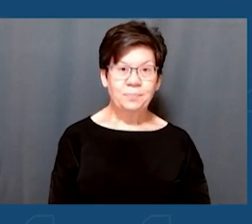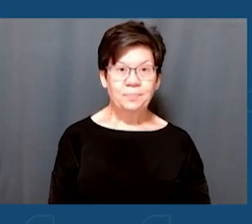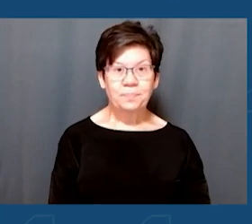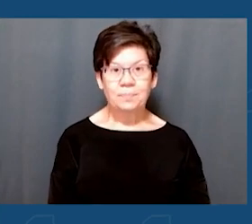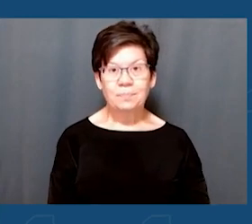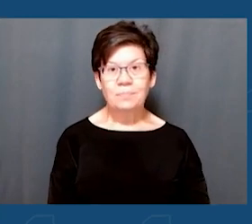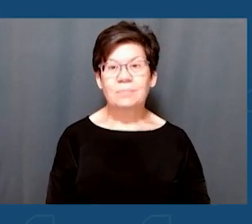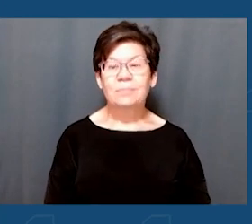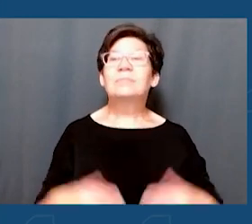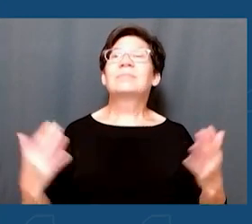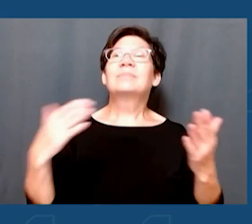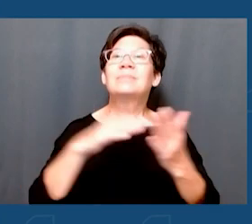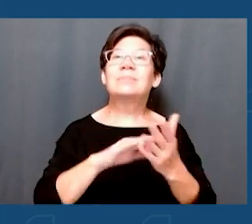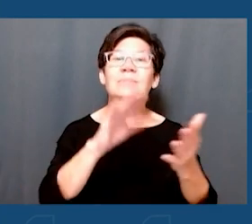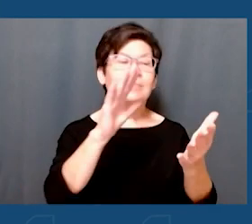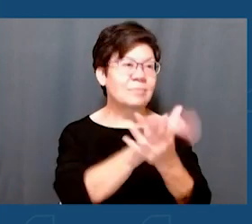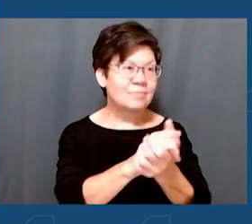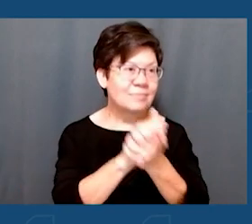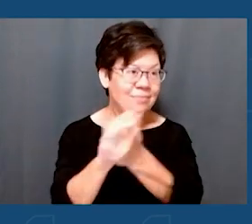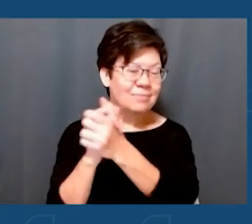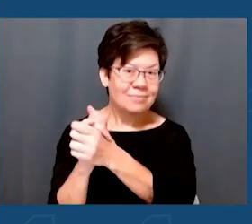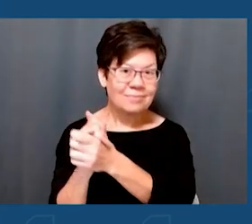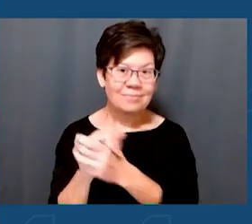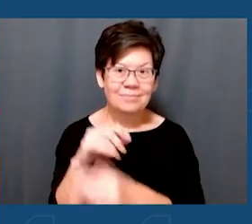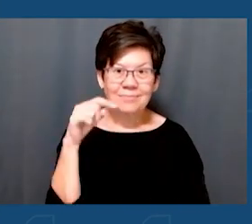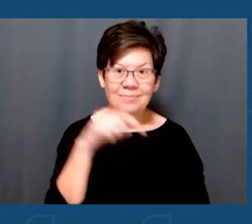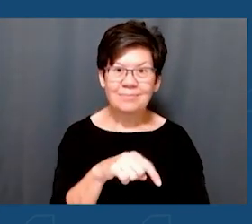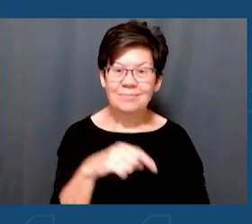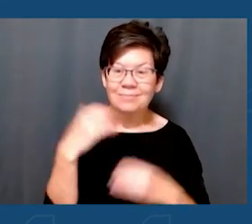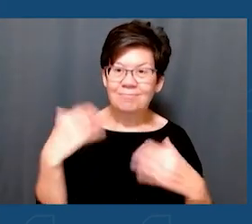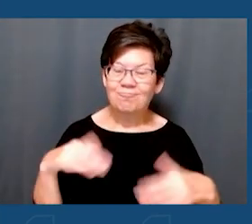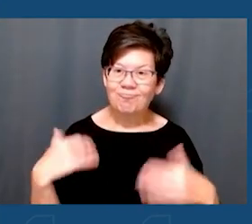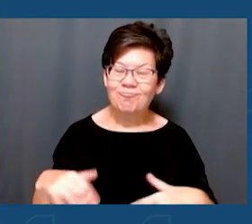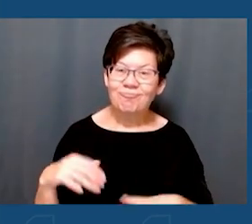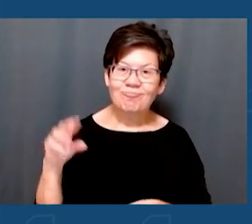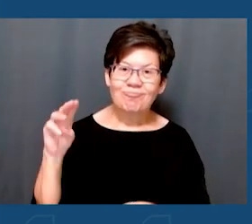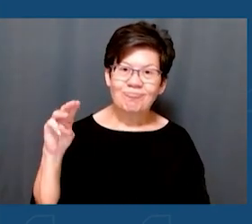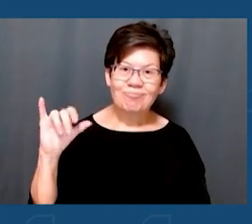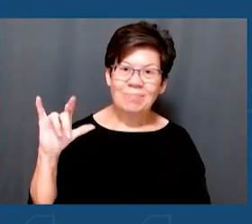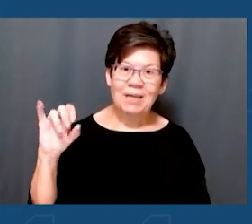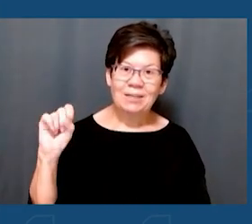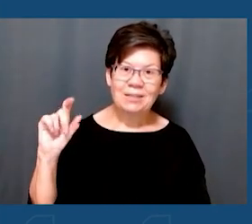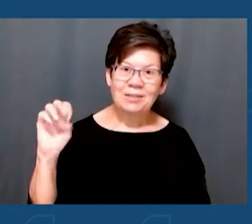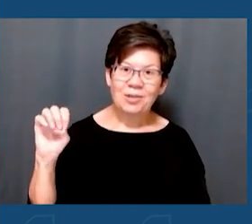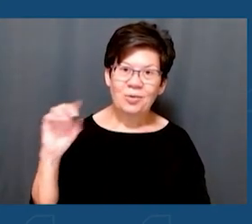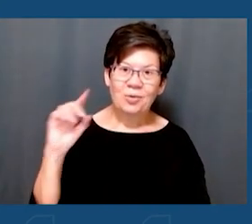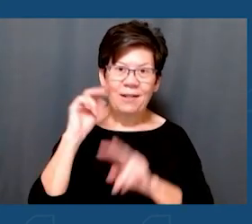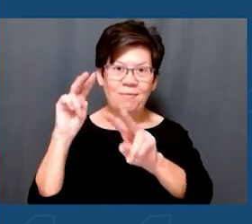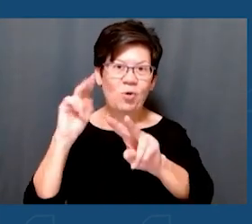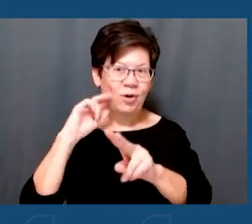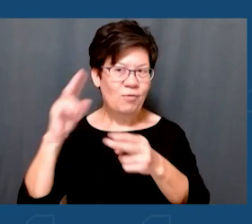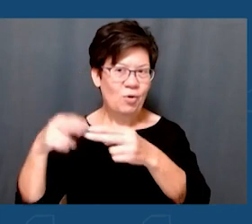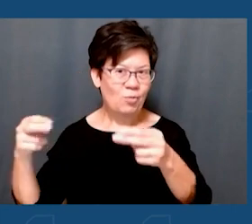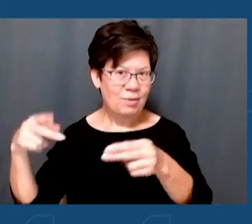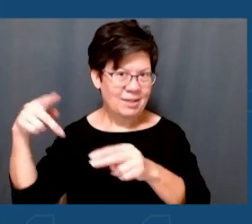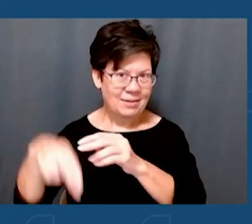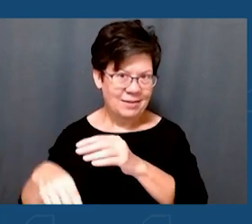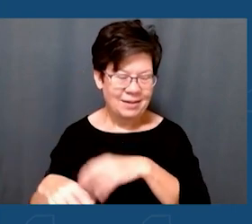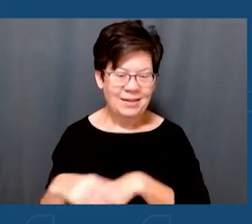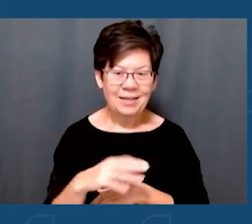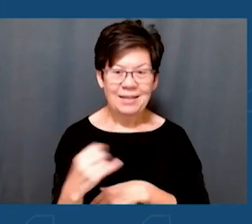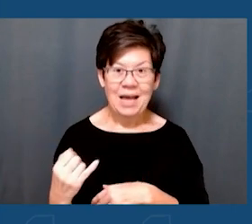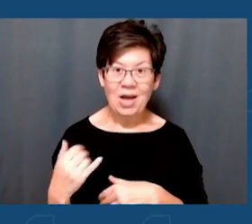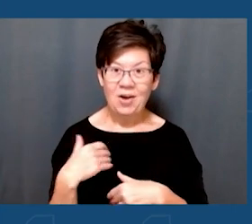So again, congratulations on this big milestone. I look forward to the ribbon cutting, and now I have the opportunity to